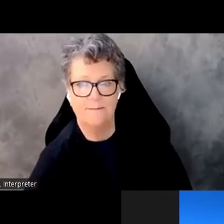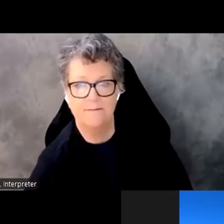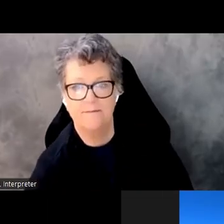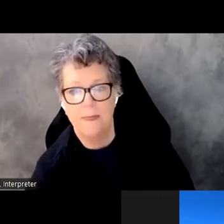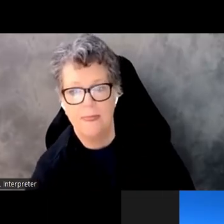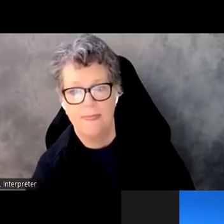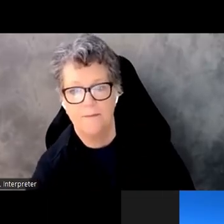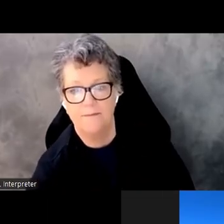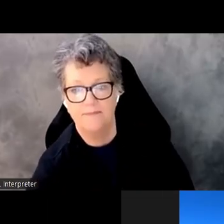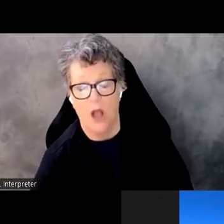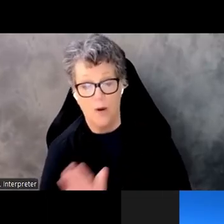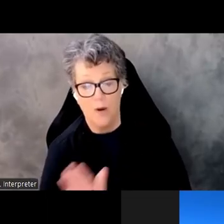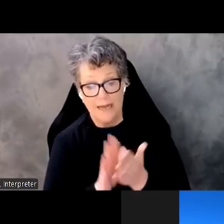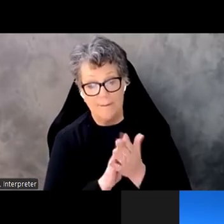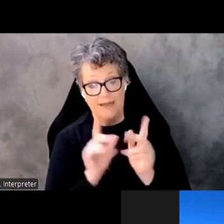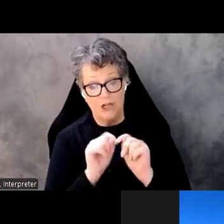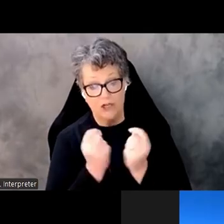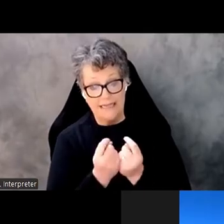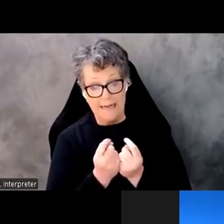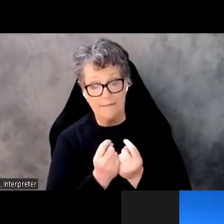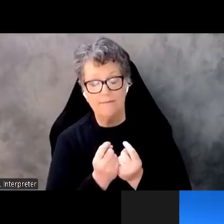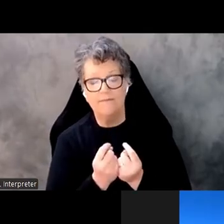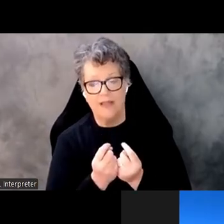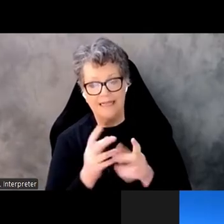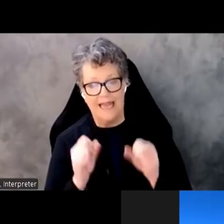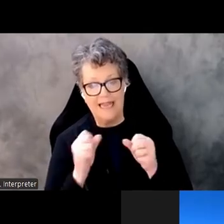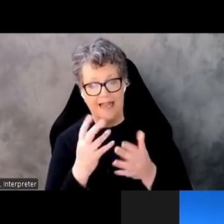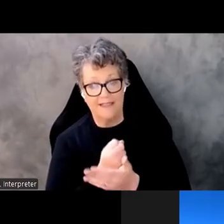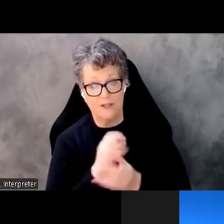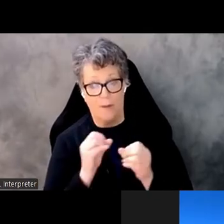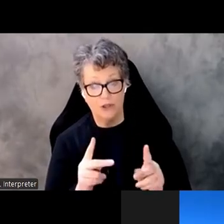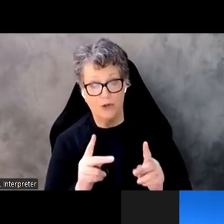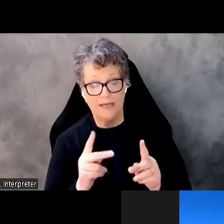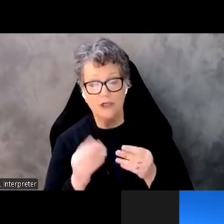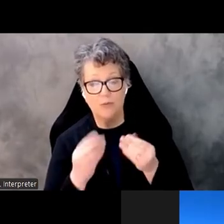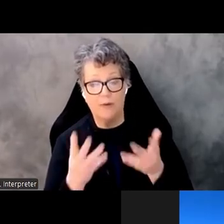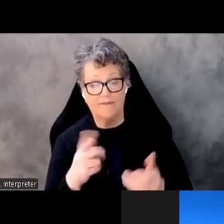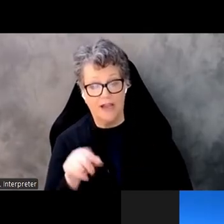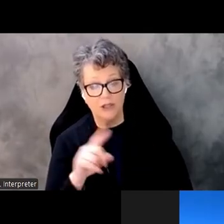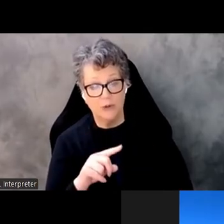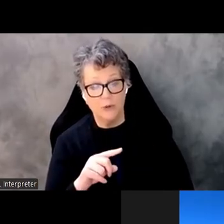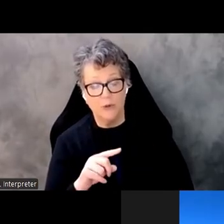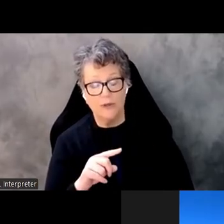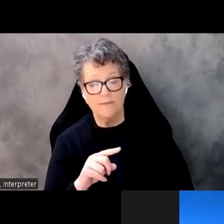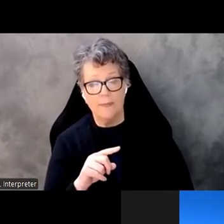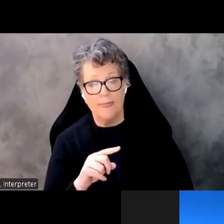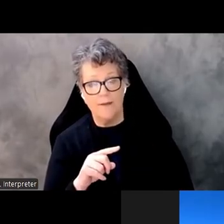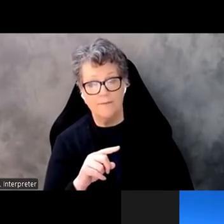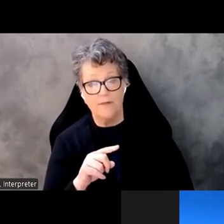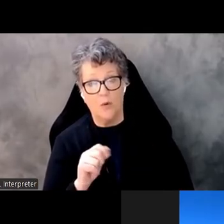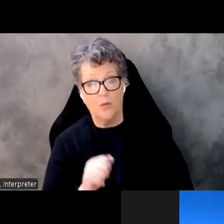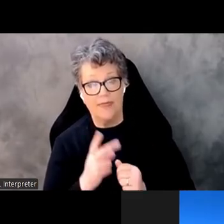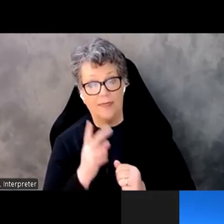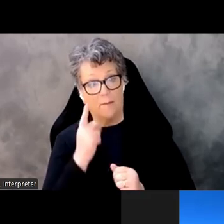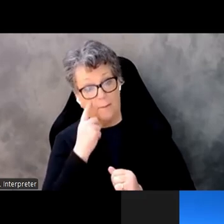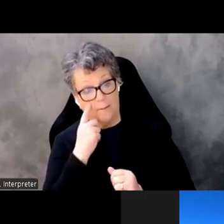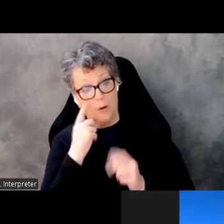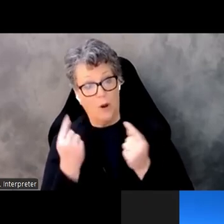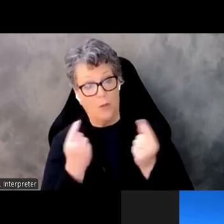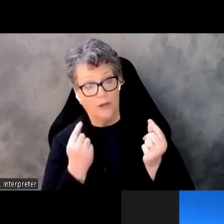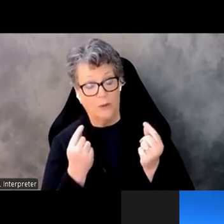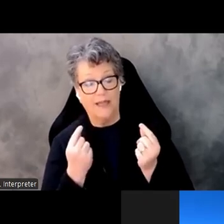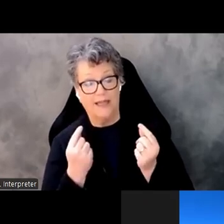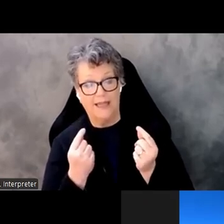also want to commend our team. I've taken this opportunity through my updates to provide you with a glimpse of what we are doing under